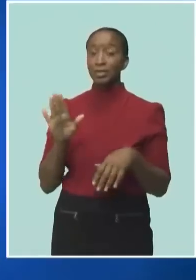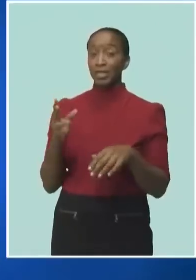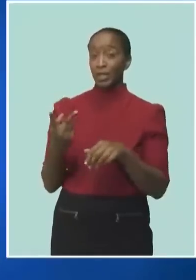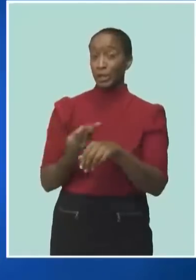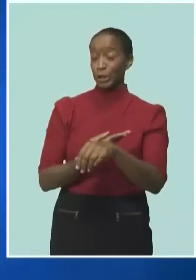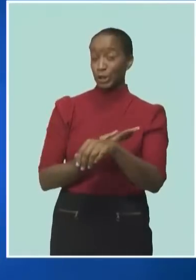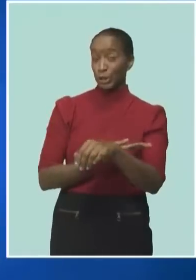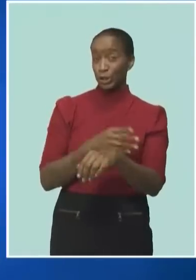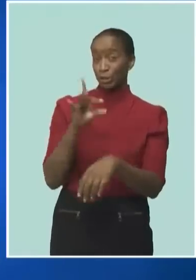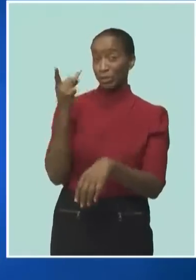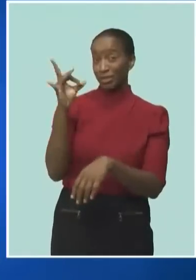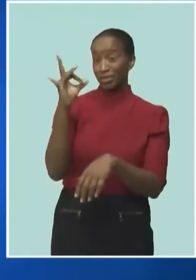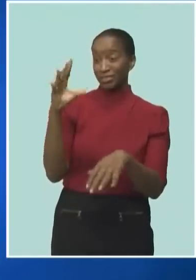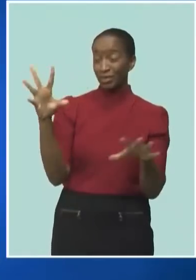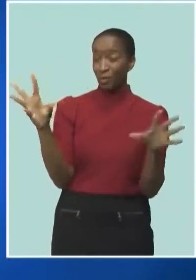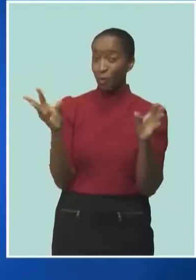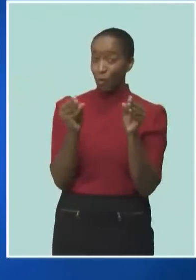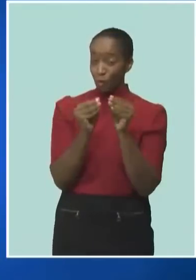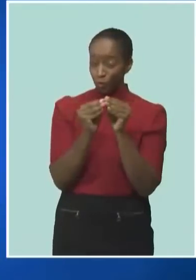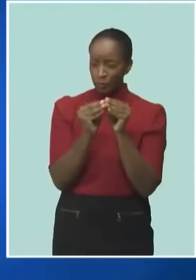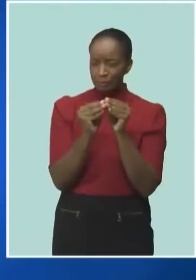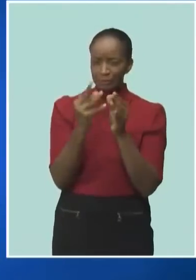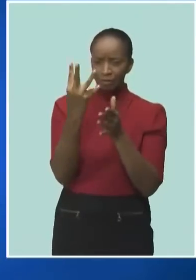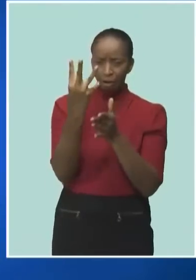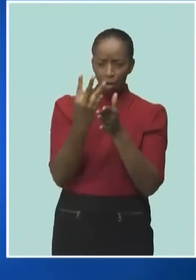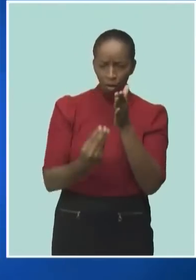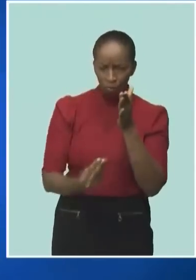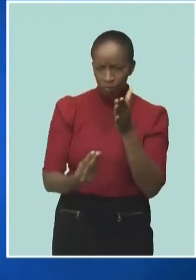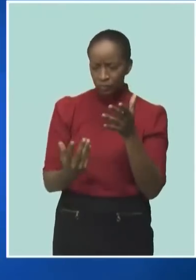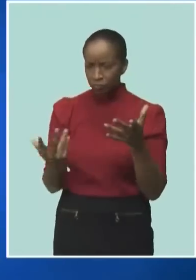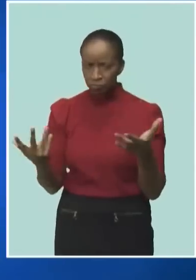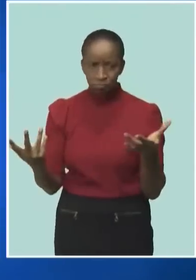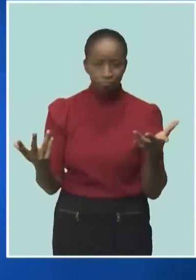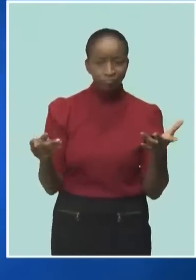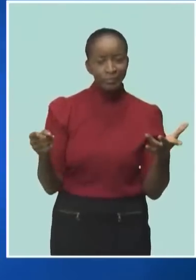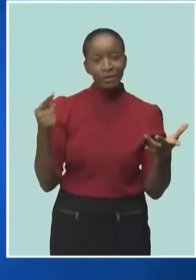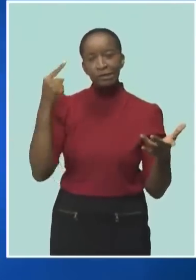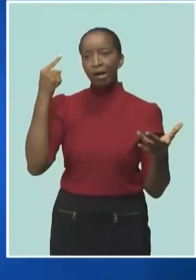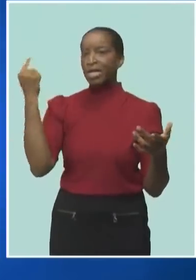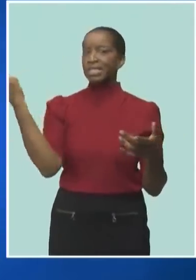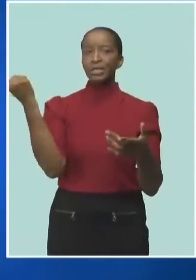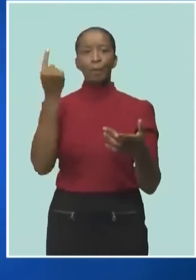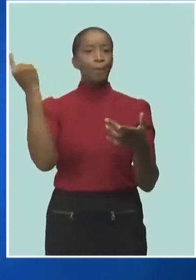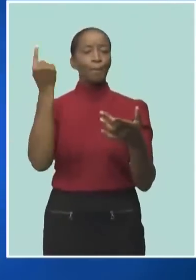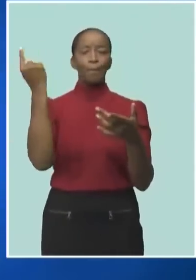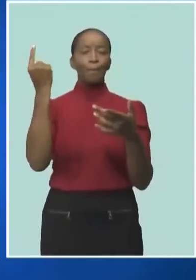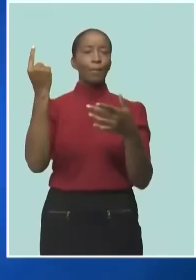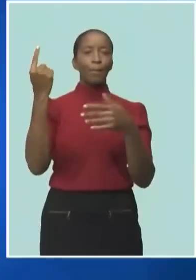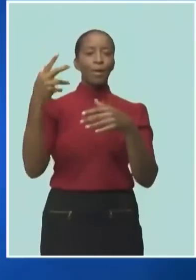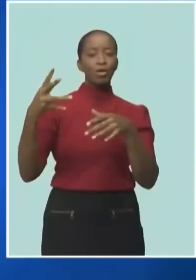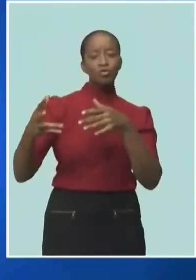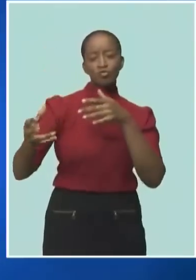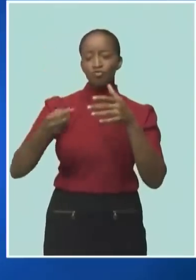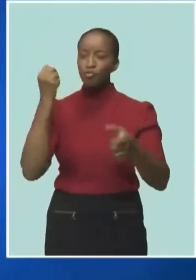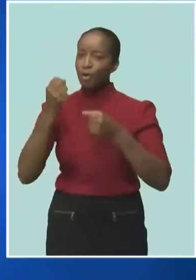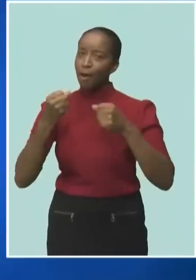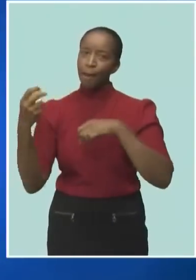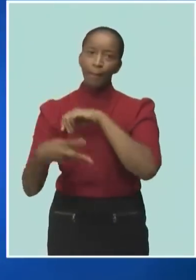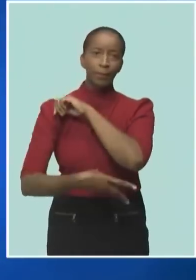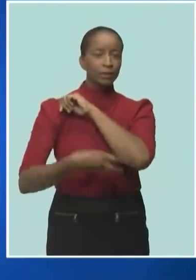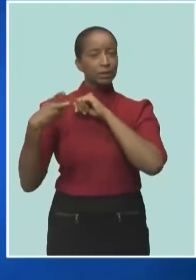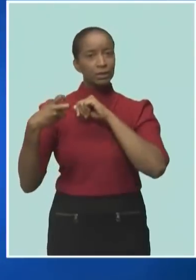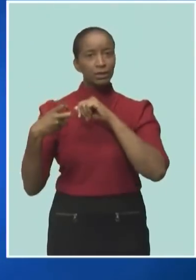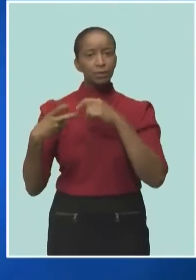his sheep were reported missing and he was convinced they were stolen. The farmer explains that the animals are